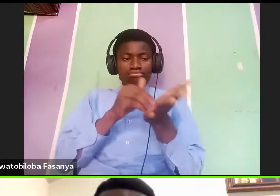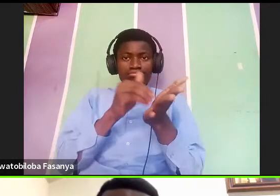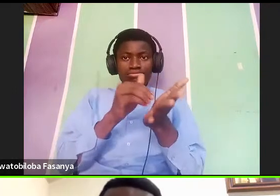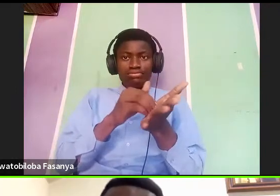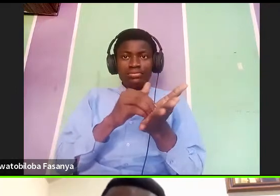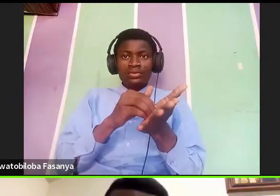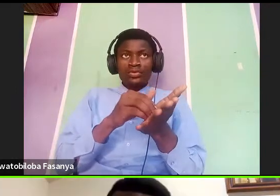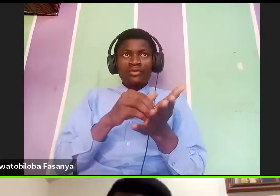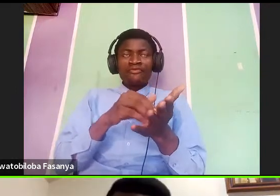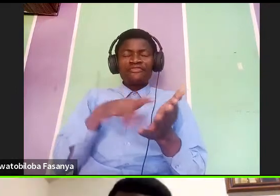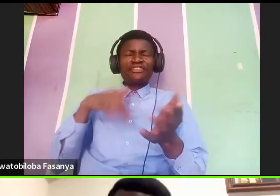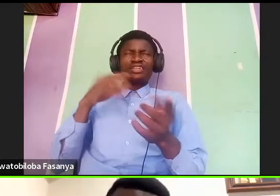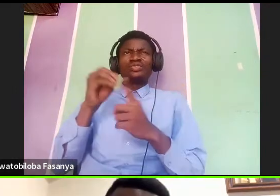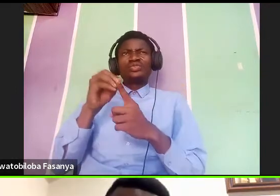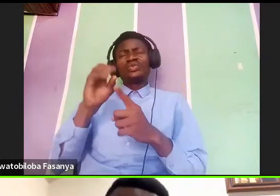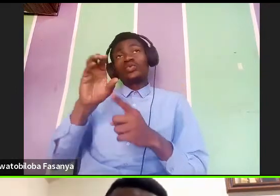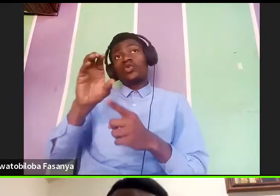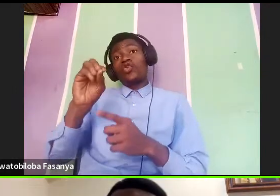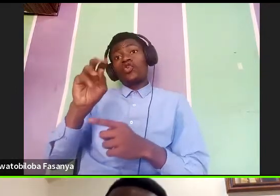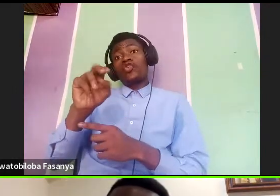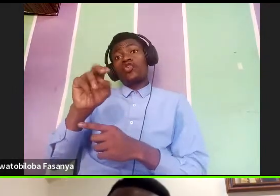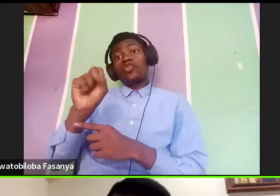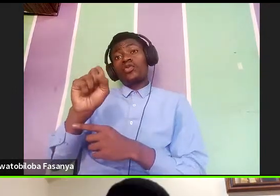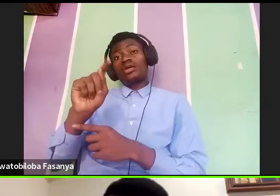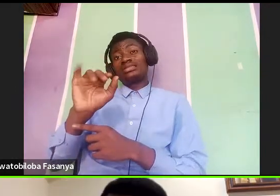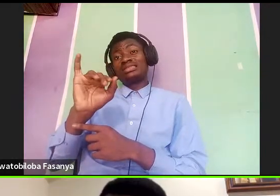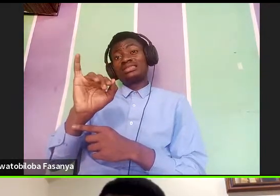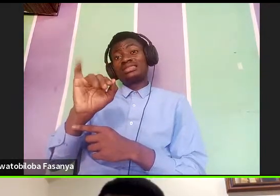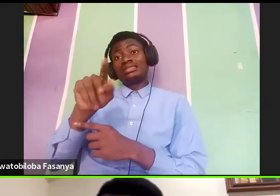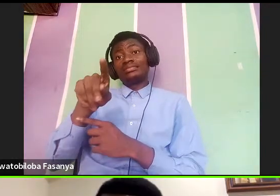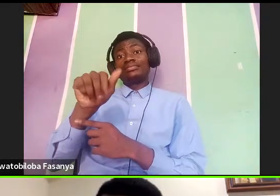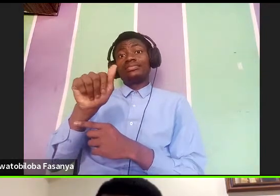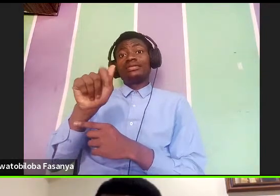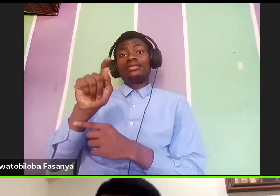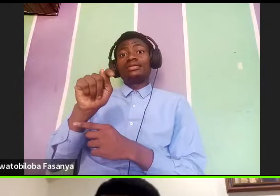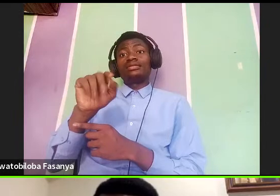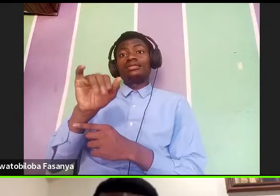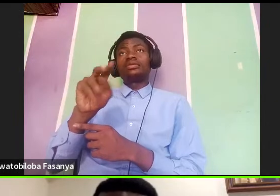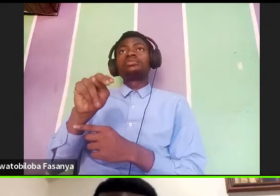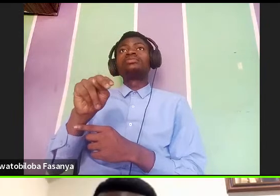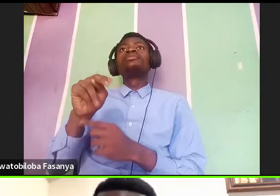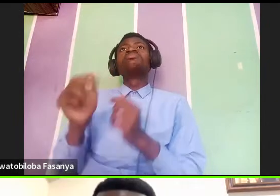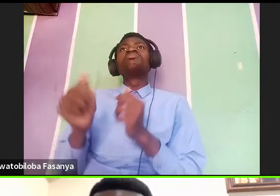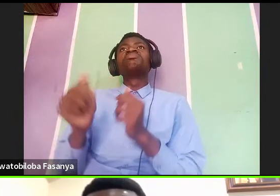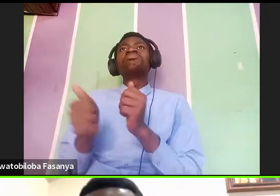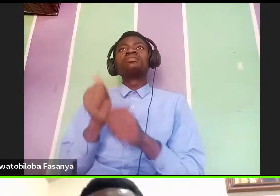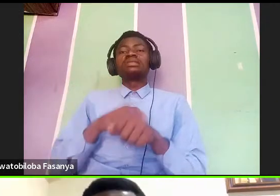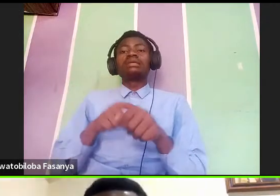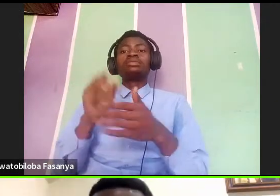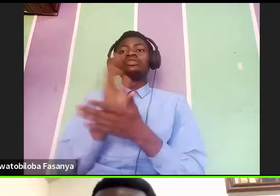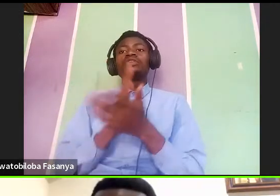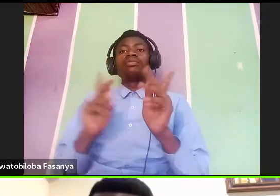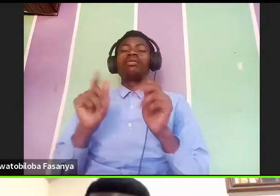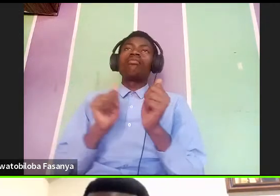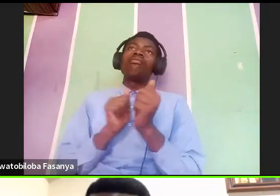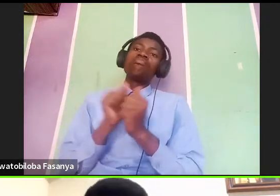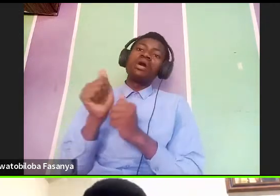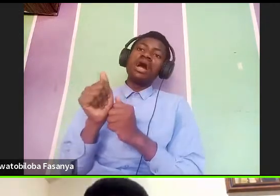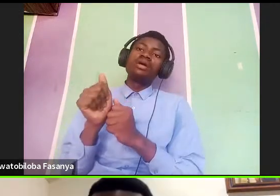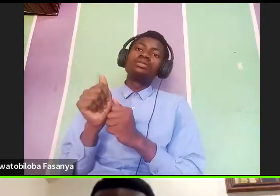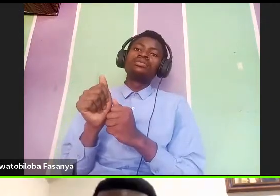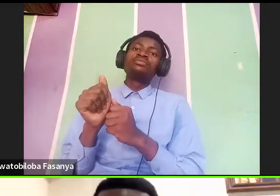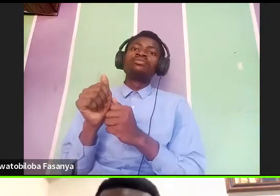If it's constipation, most times some people are able to pass a little bit of wind. They feel a bit, you know,